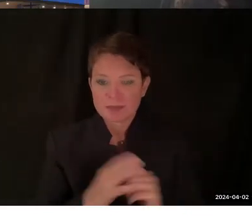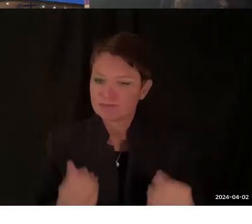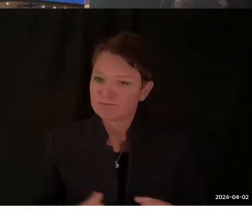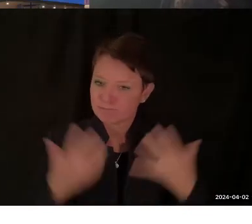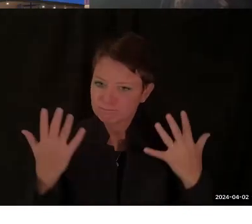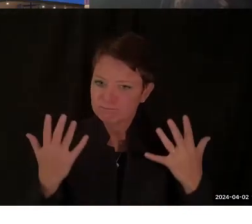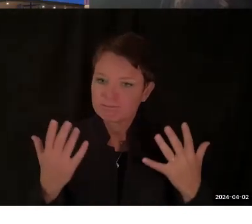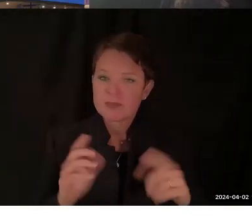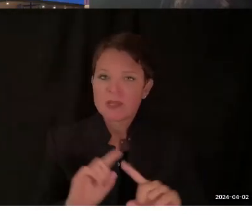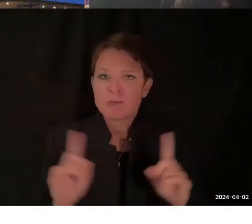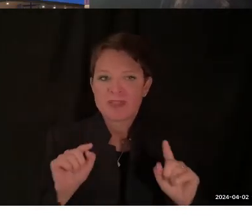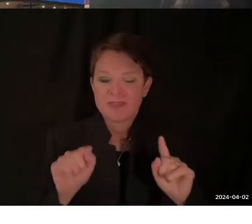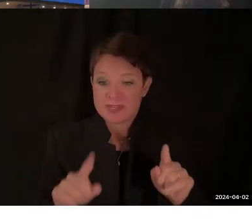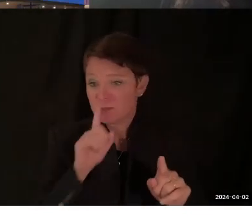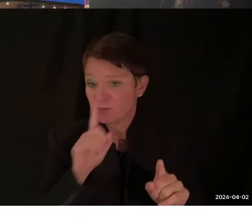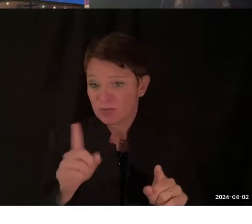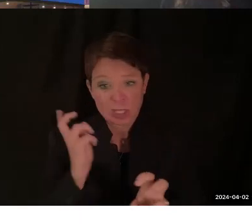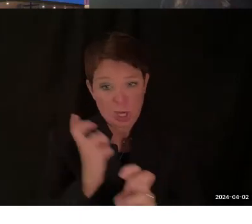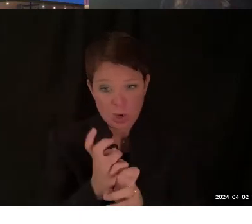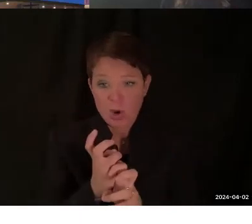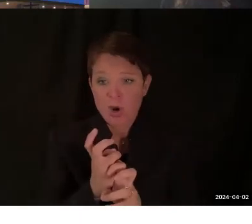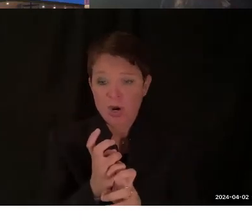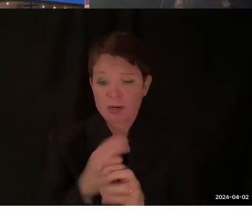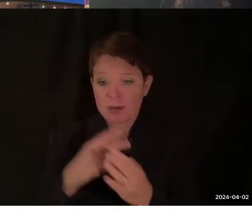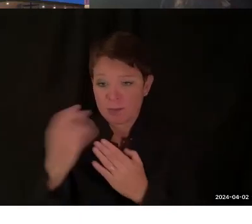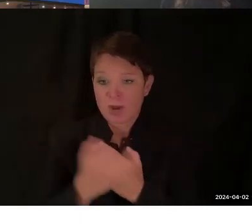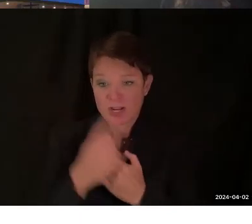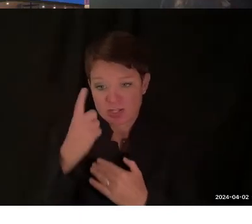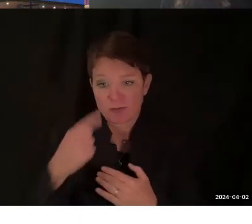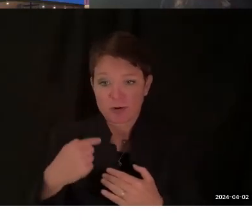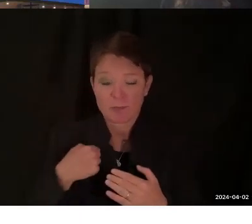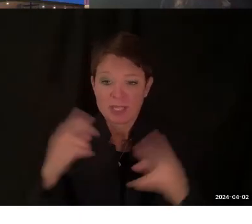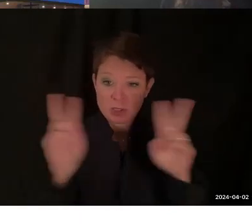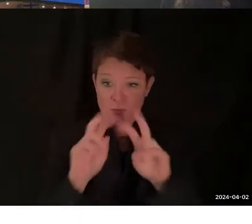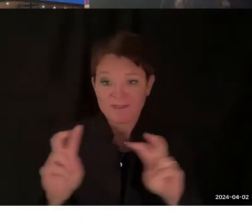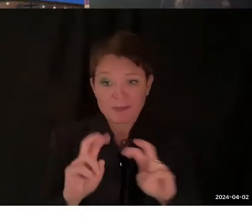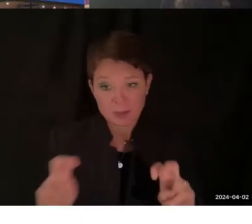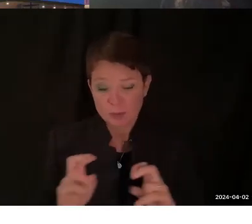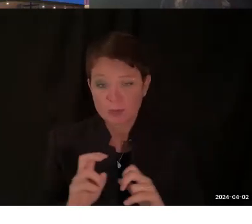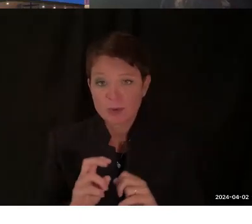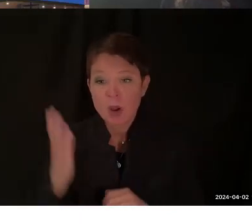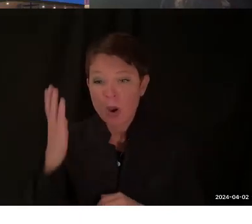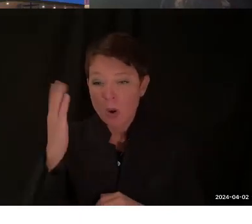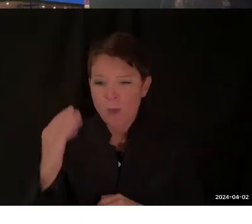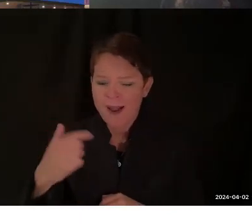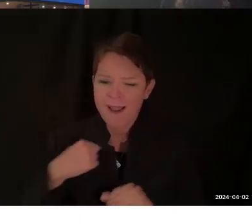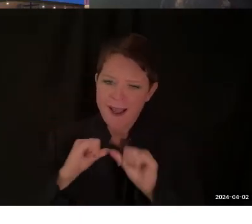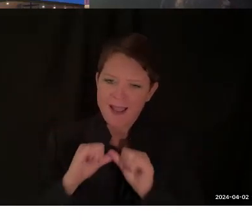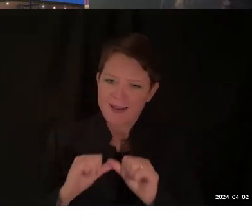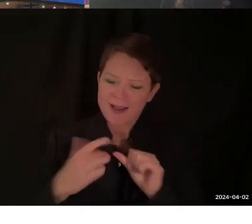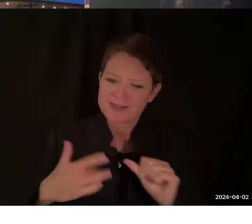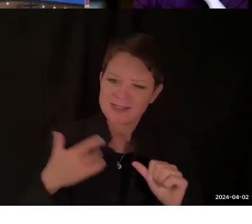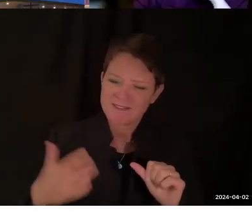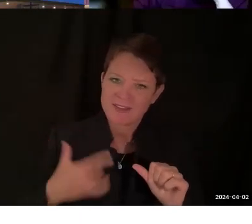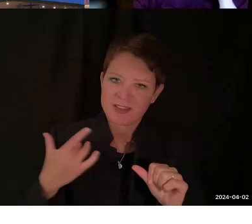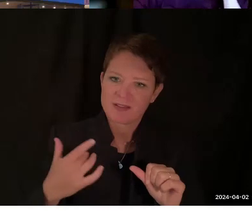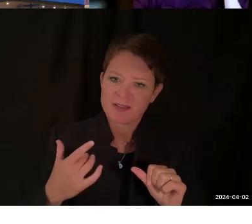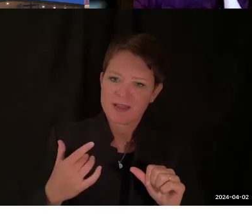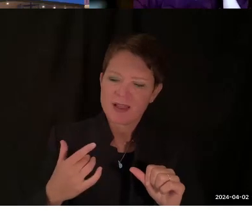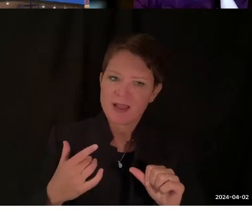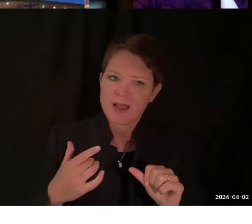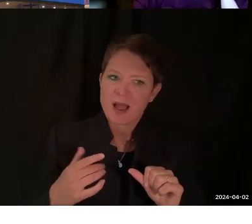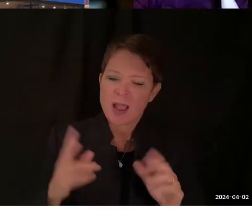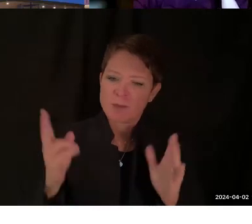This has been really a hard project for me to review because I constantly feel like I'm reviewing a